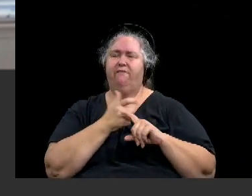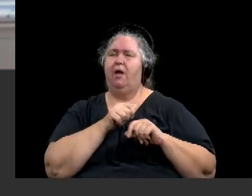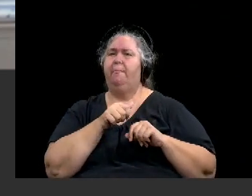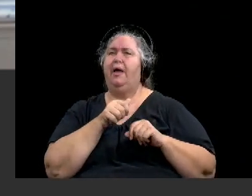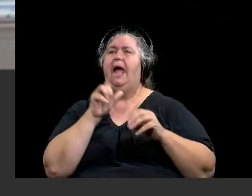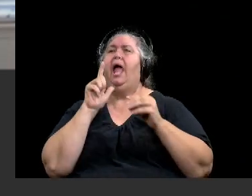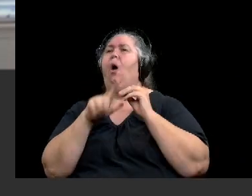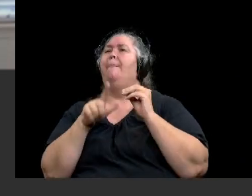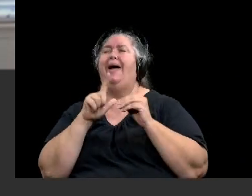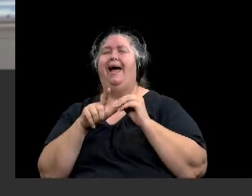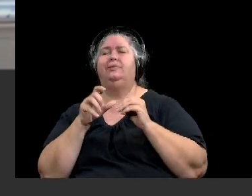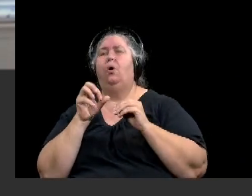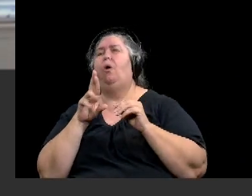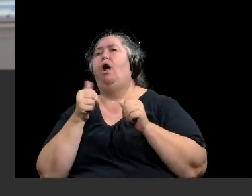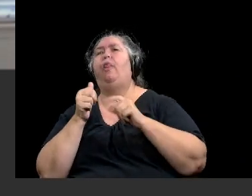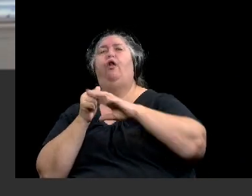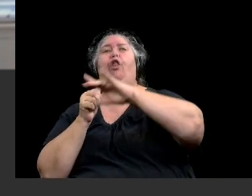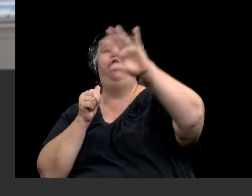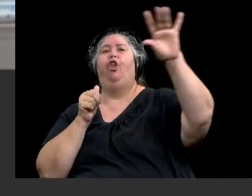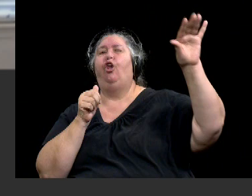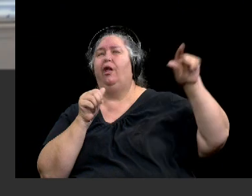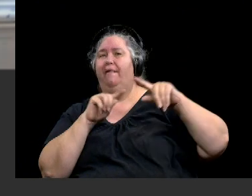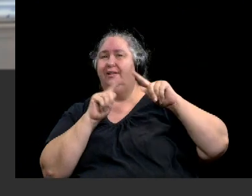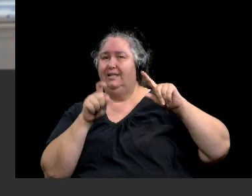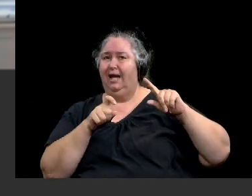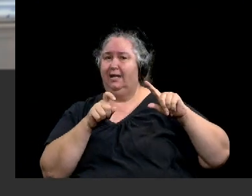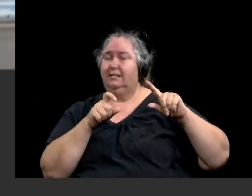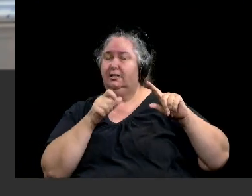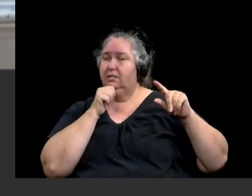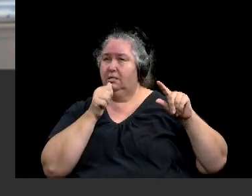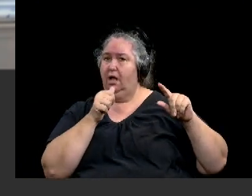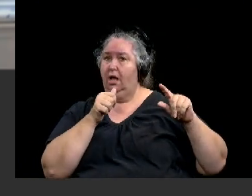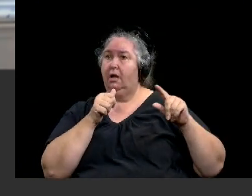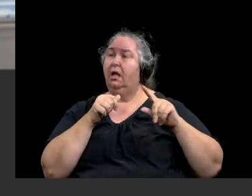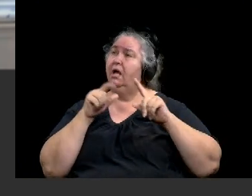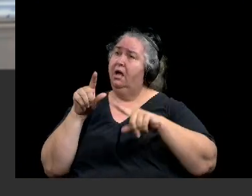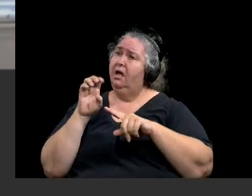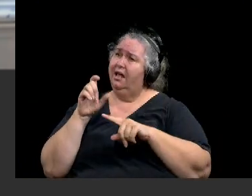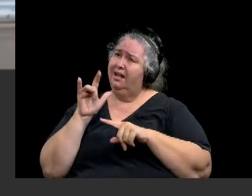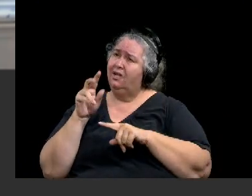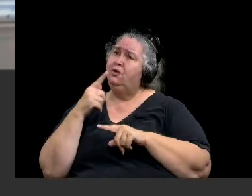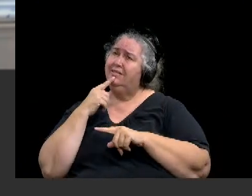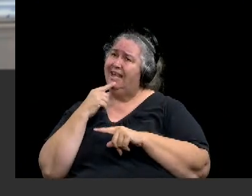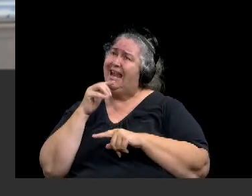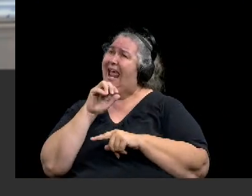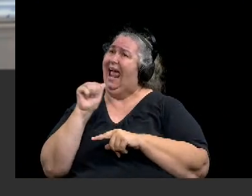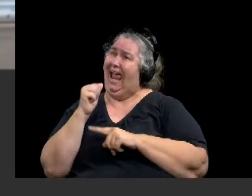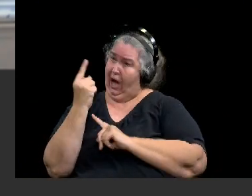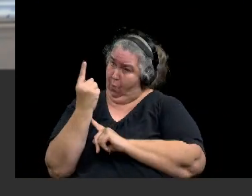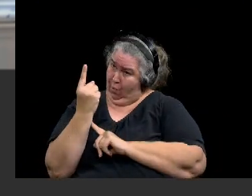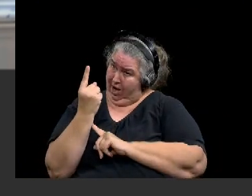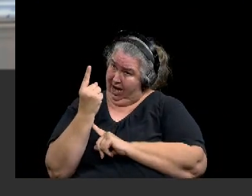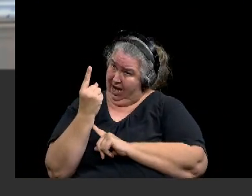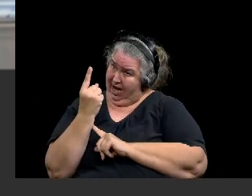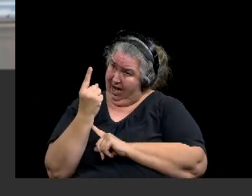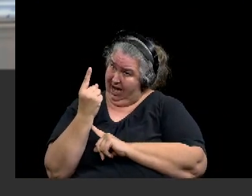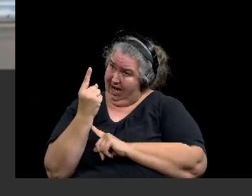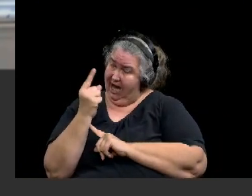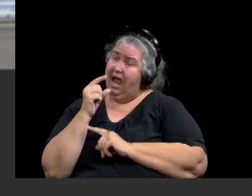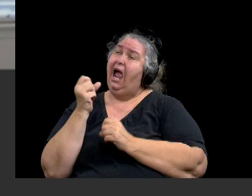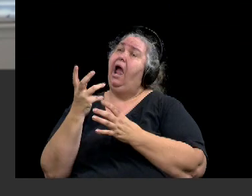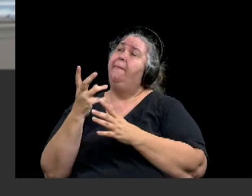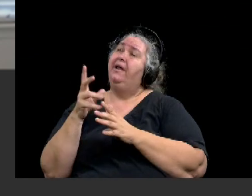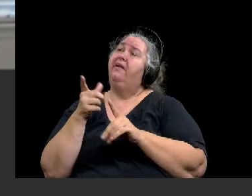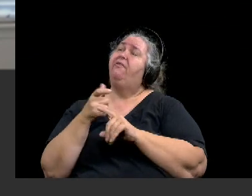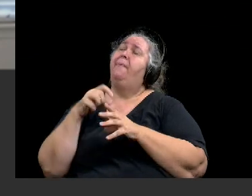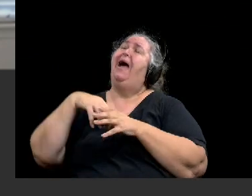Paso region or other areas of Texas at Providence. Dr. Eliason, you said that there is a patient. How many people are coming in